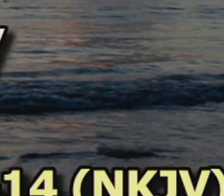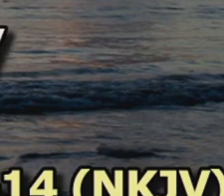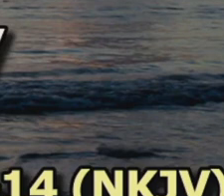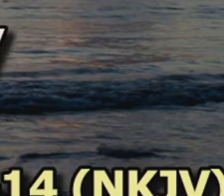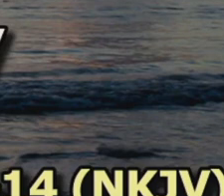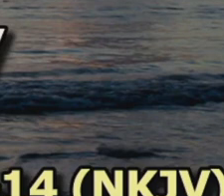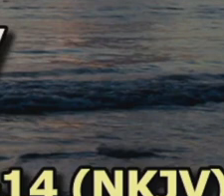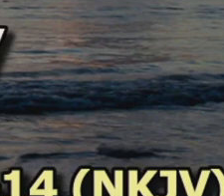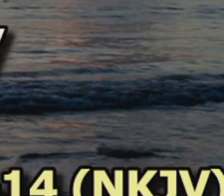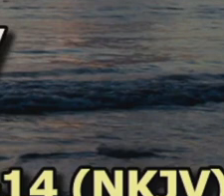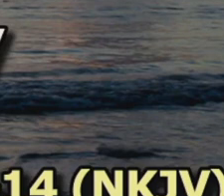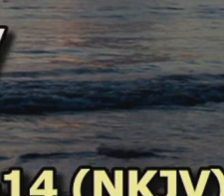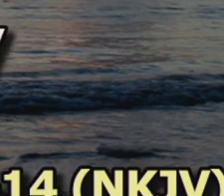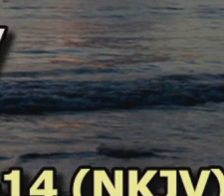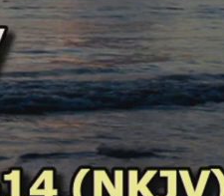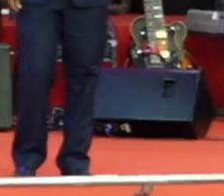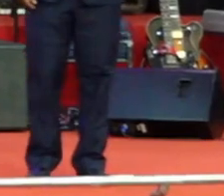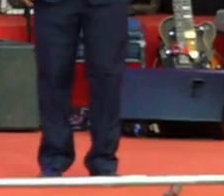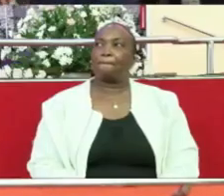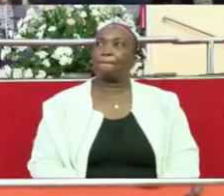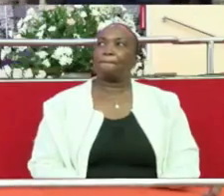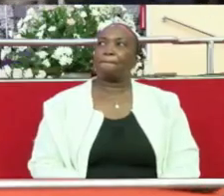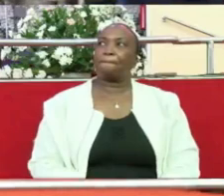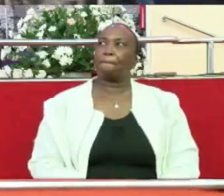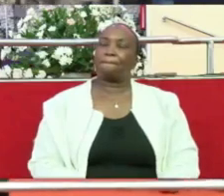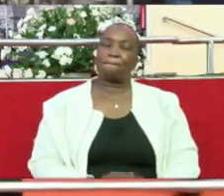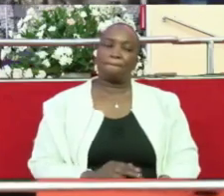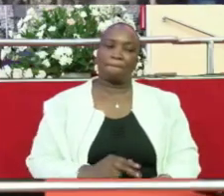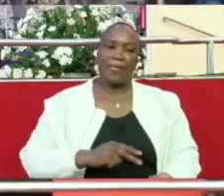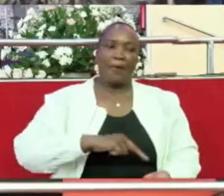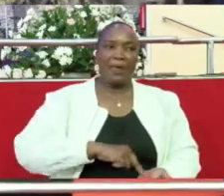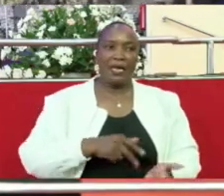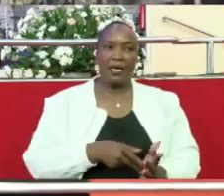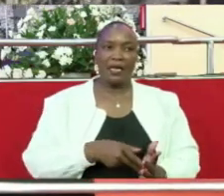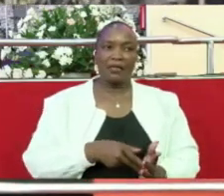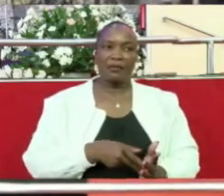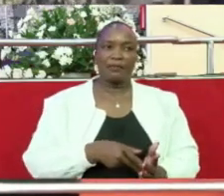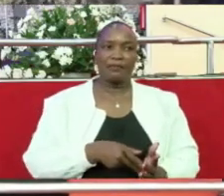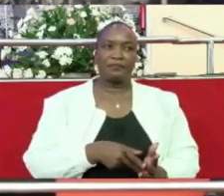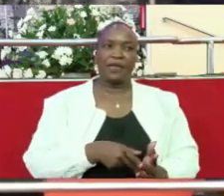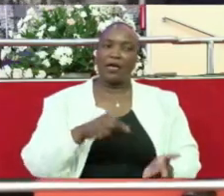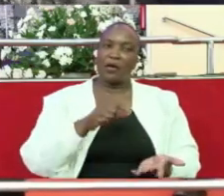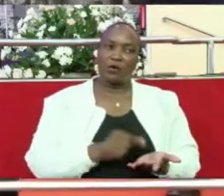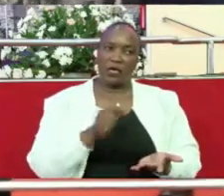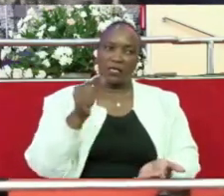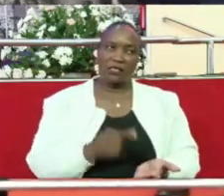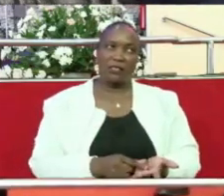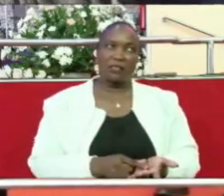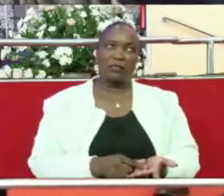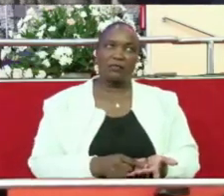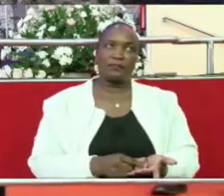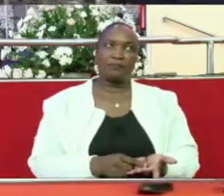za sasa, meaning that it will not teach you to live the days past, haitakufunza kuishi siku zilizopita, that it's in this world that things are